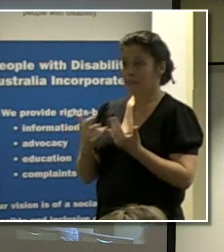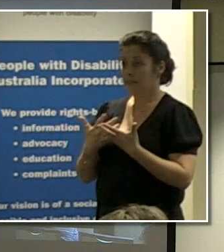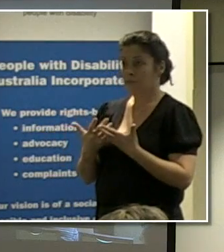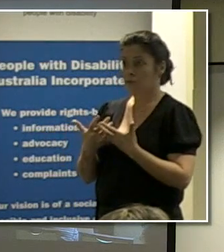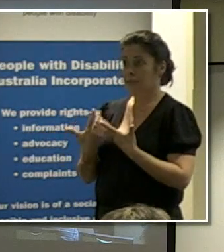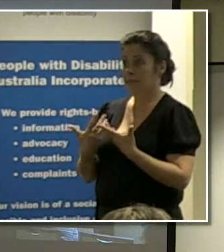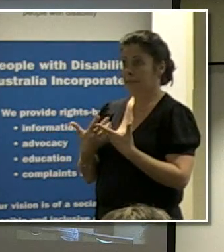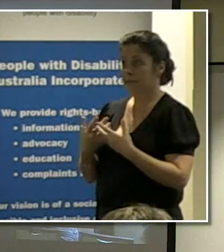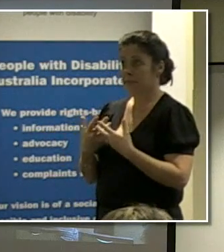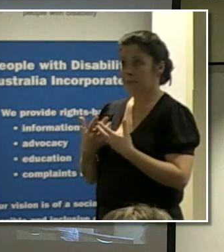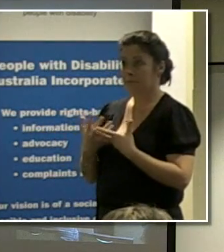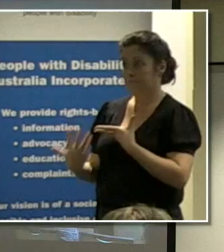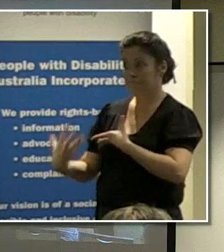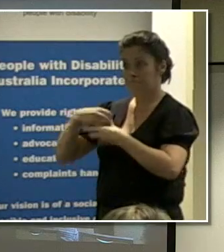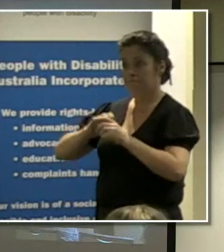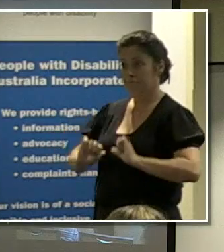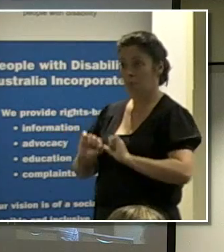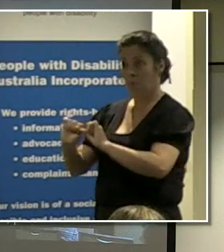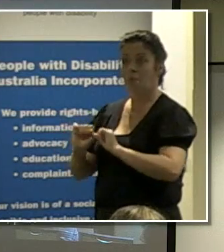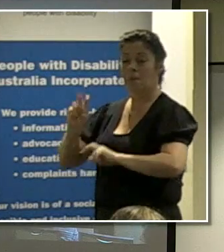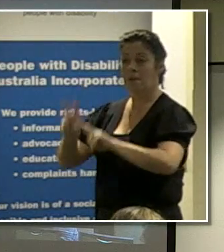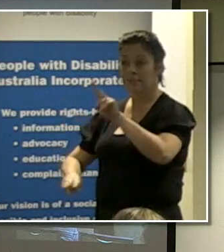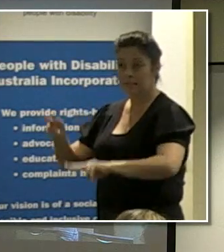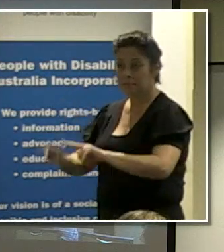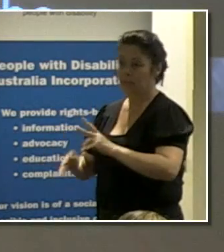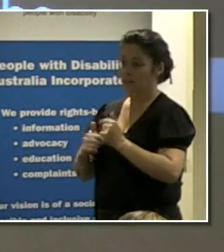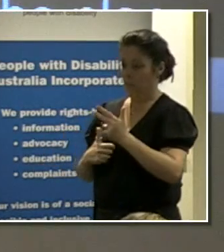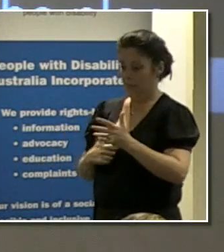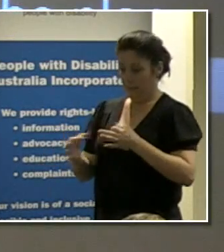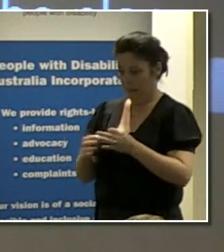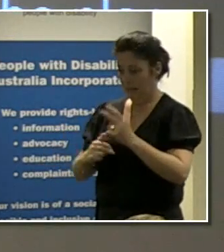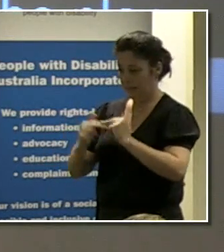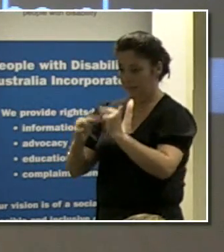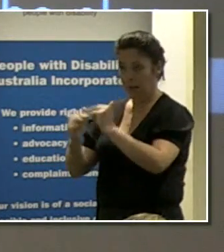part of the assessment and part of the plan development.